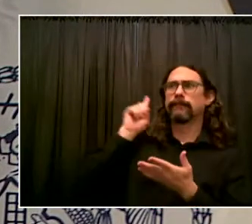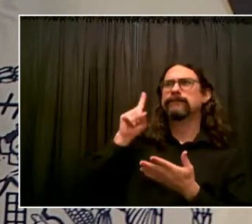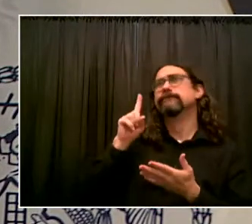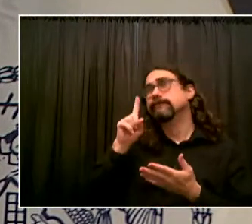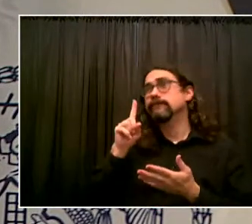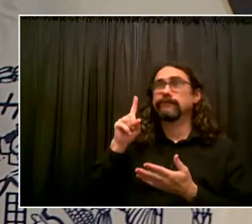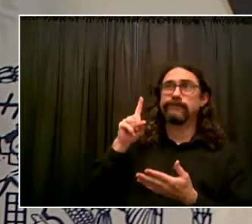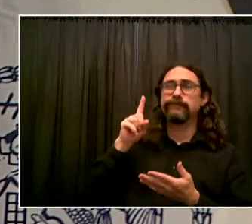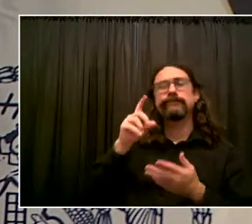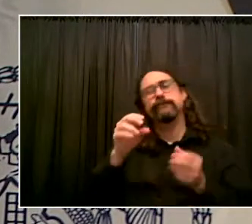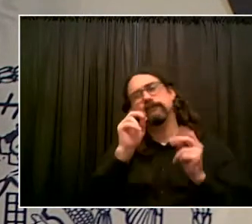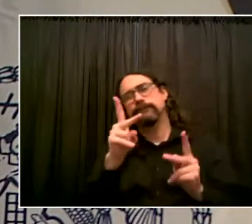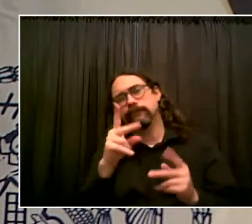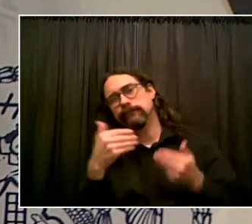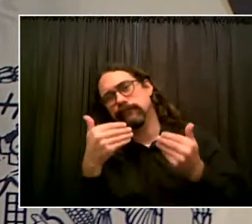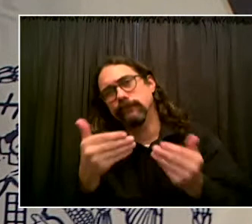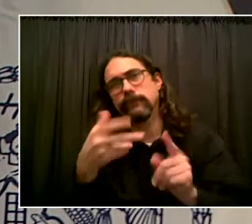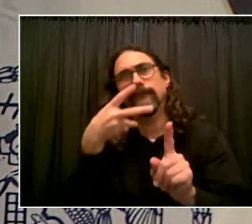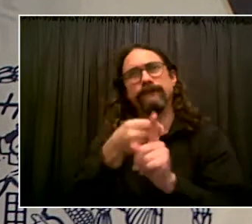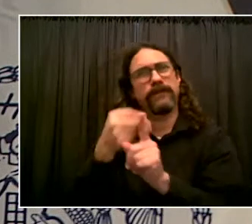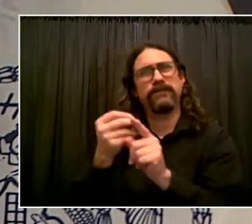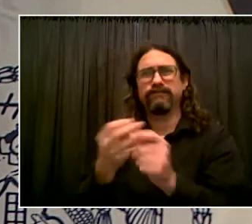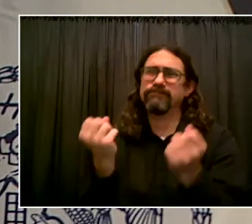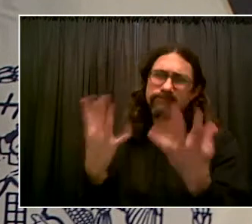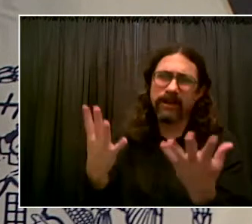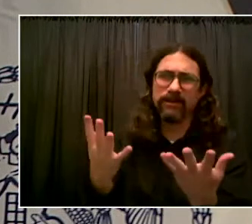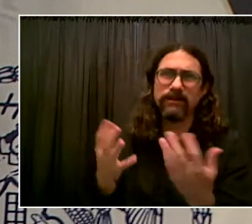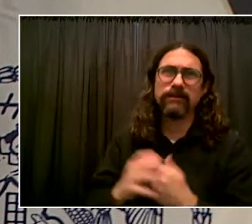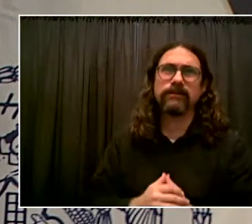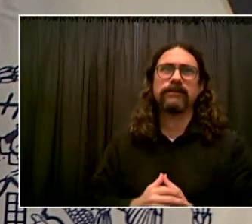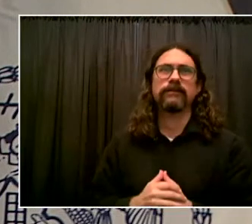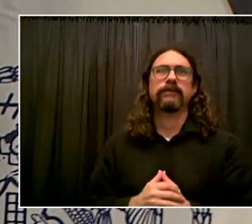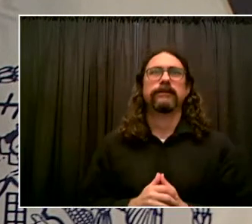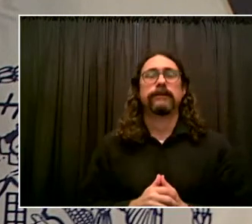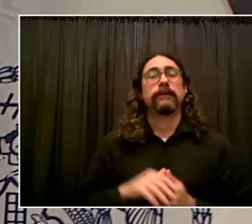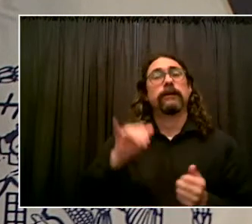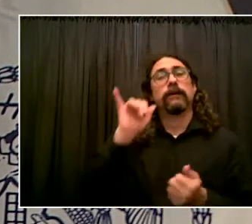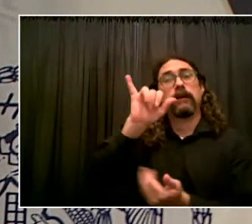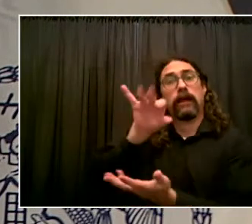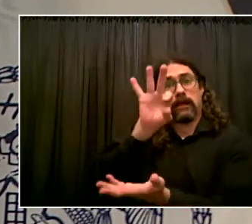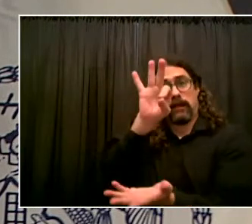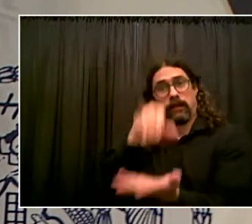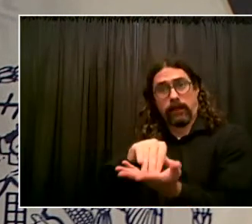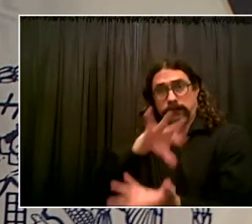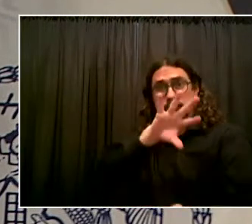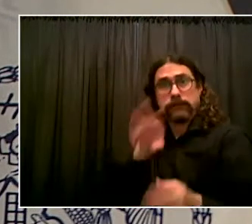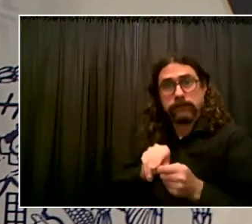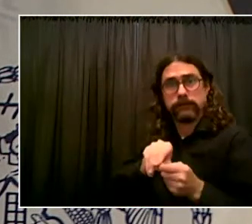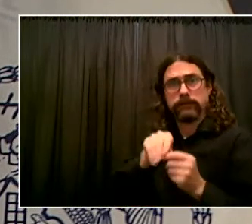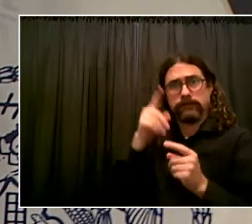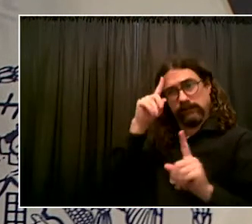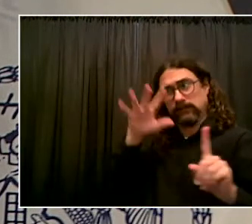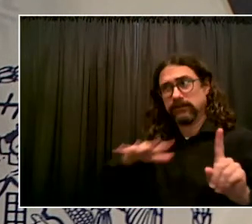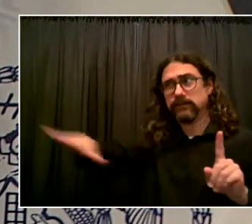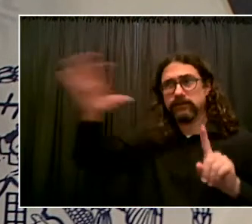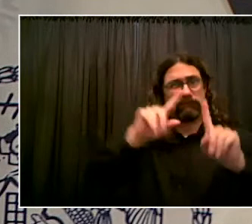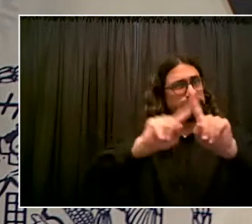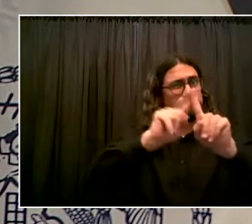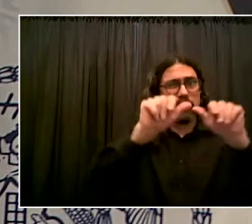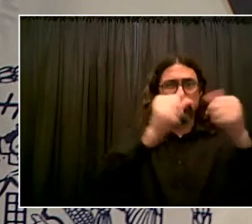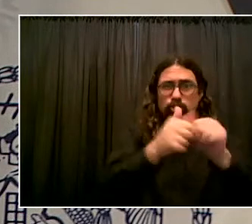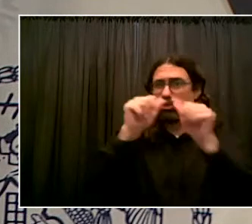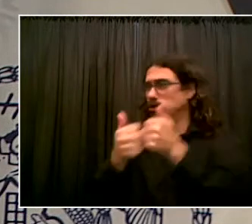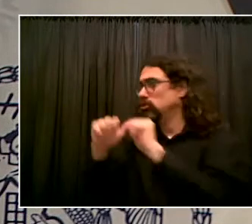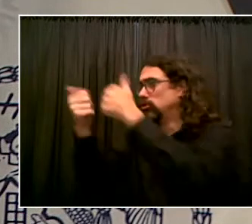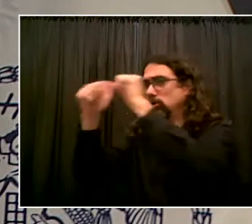We're watching very carefully. We're watching for any potential Taylor law violation. I want to make clear to the